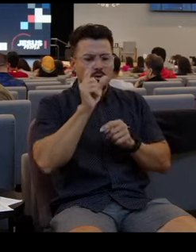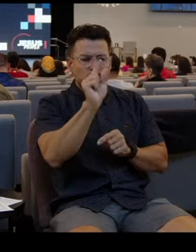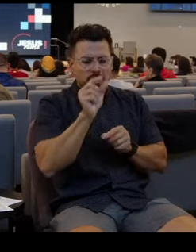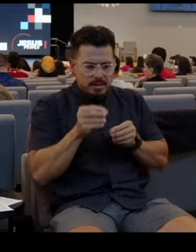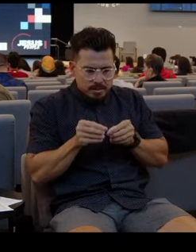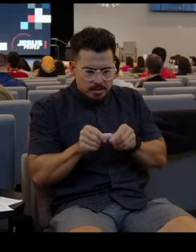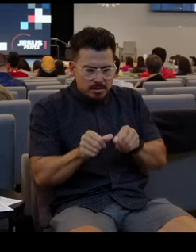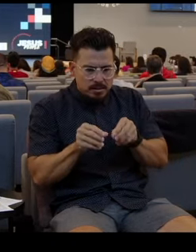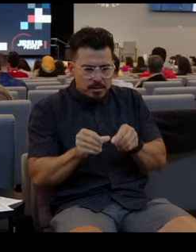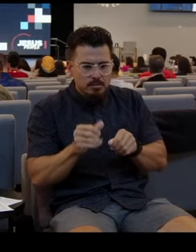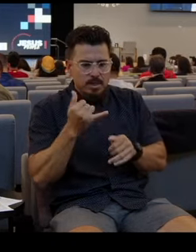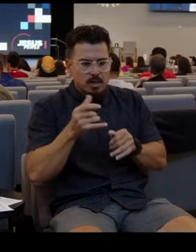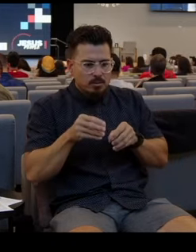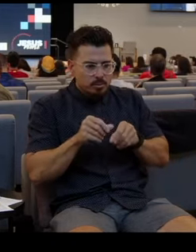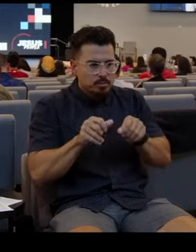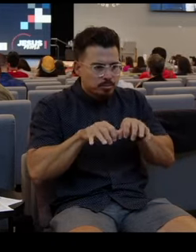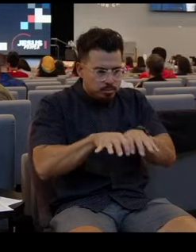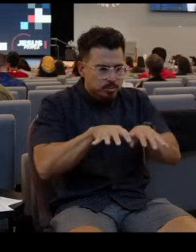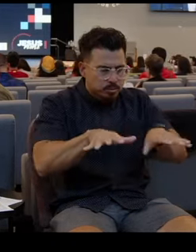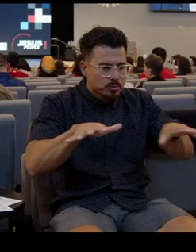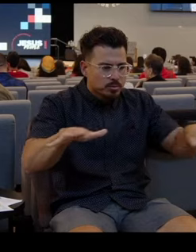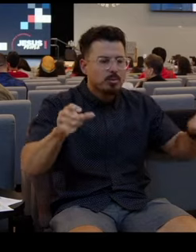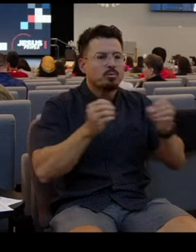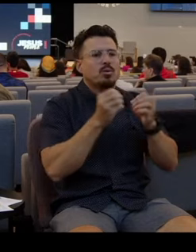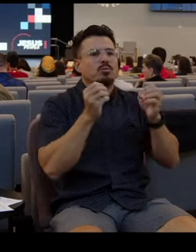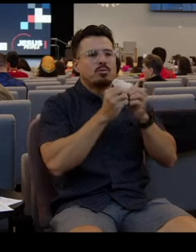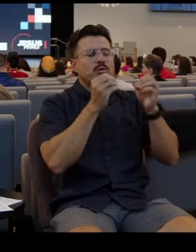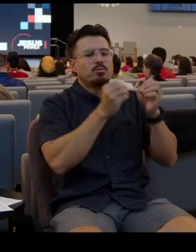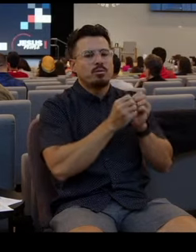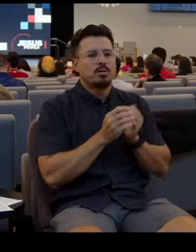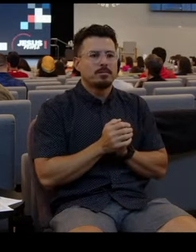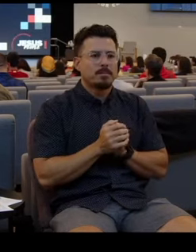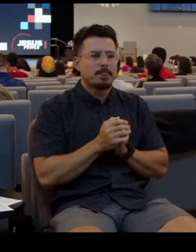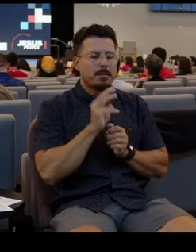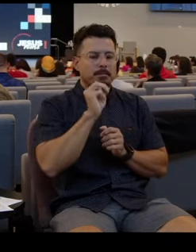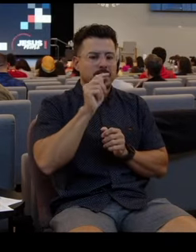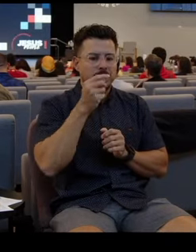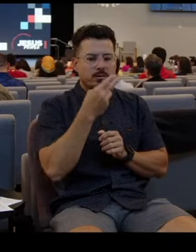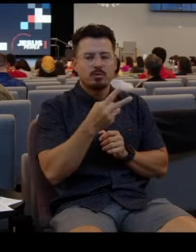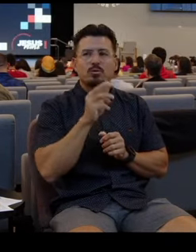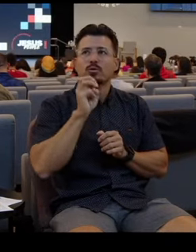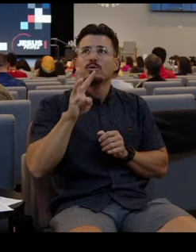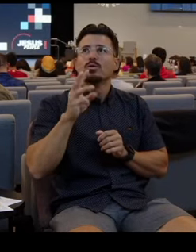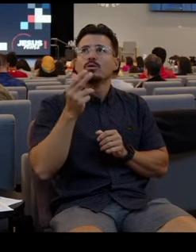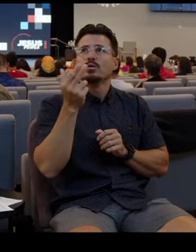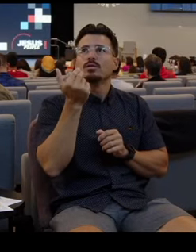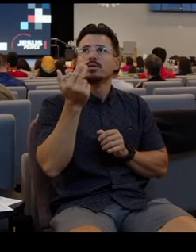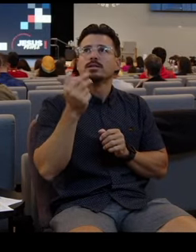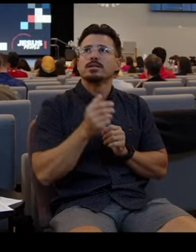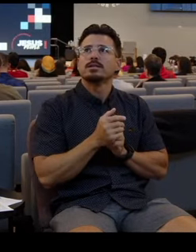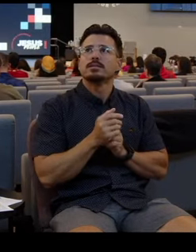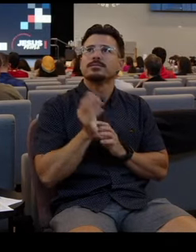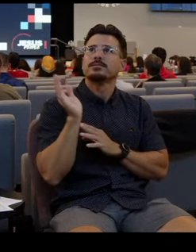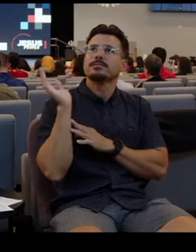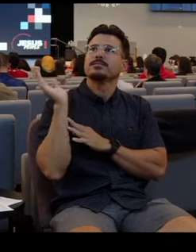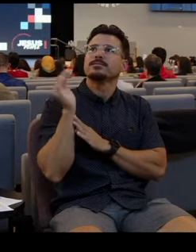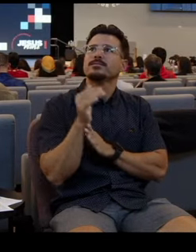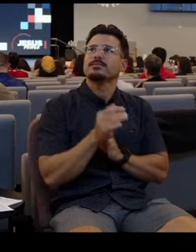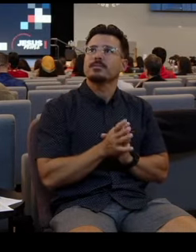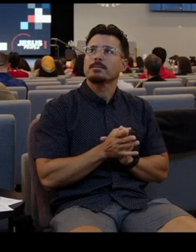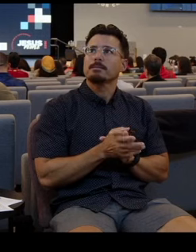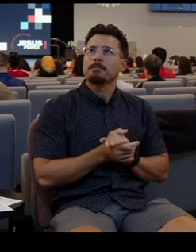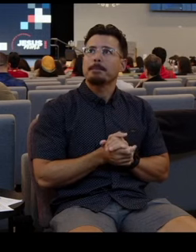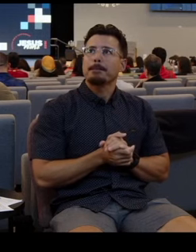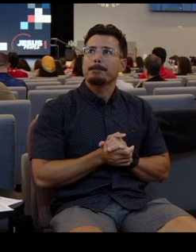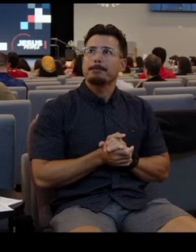becoming an entire ecosystem. Matthew 13. I love this parable. The kingdom of heaven is like a grain of